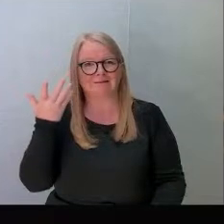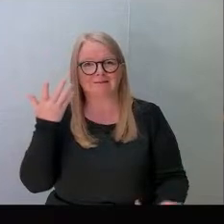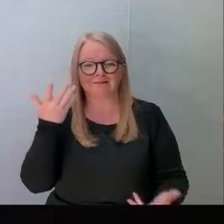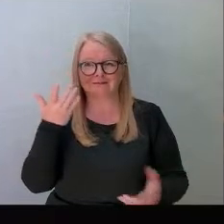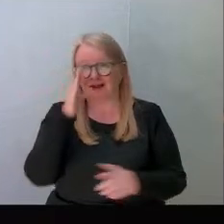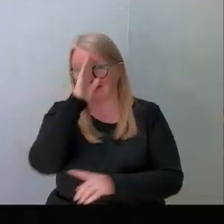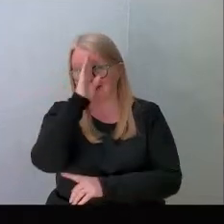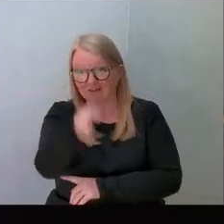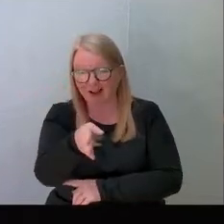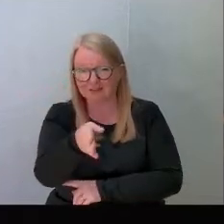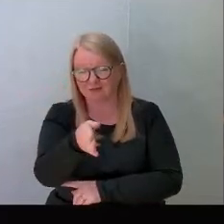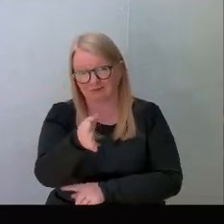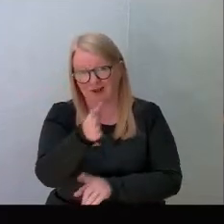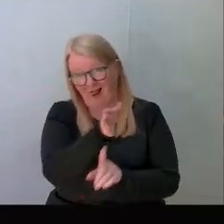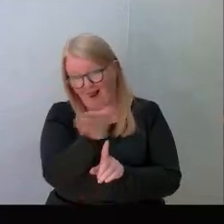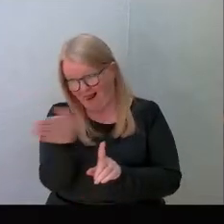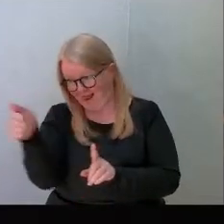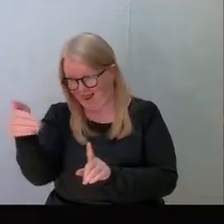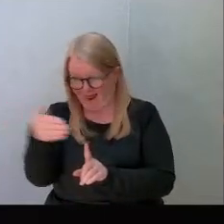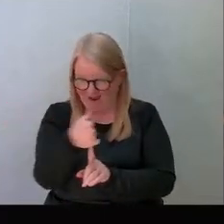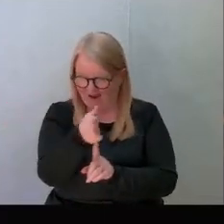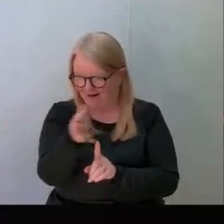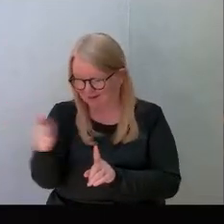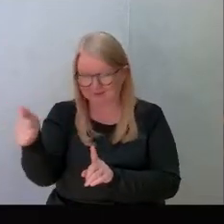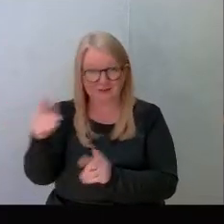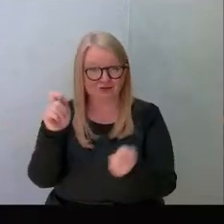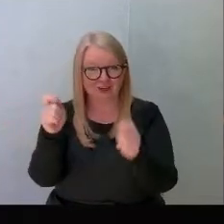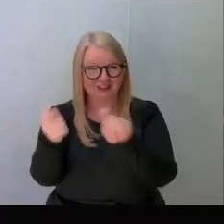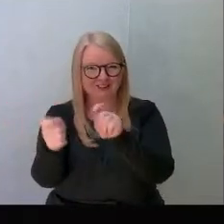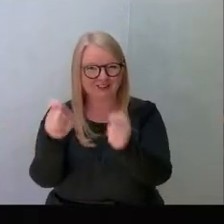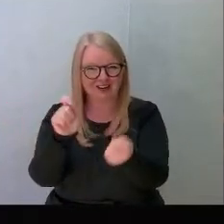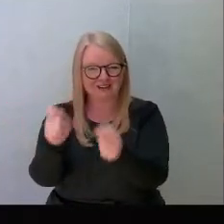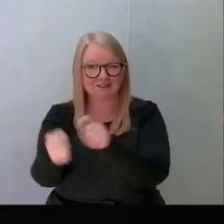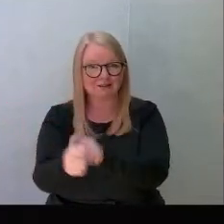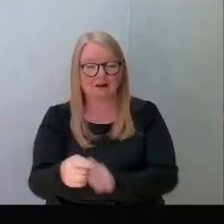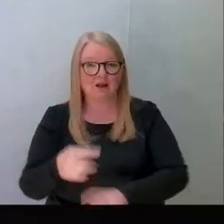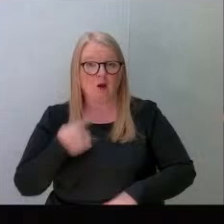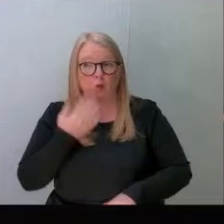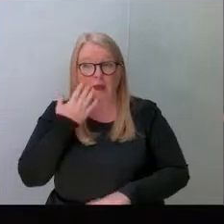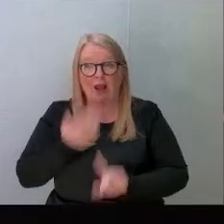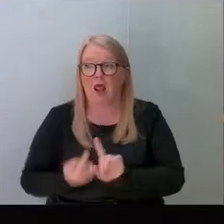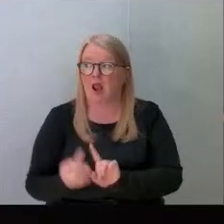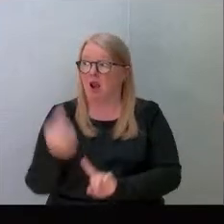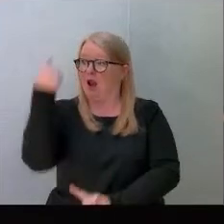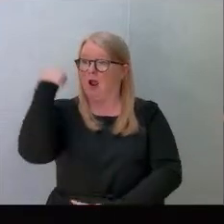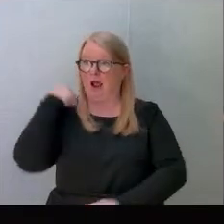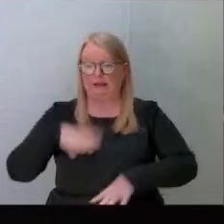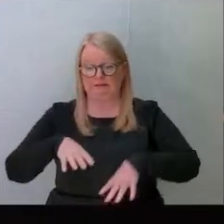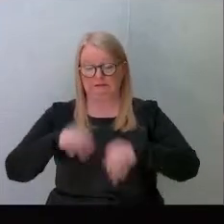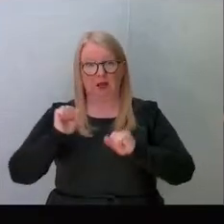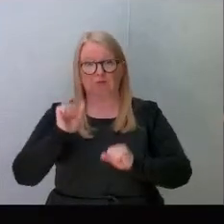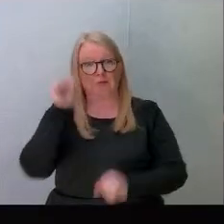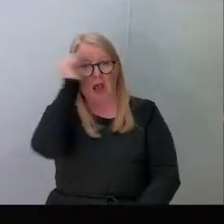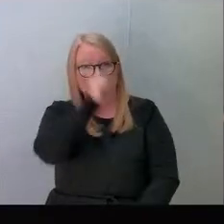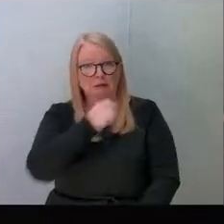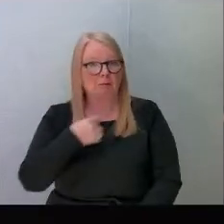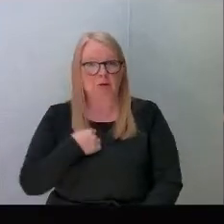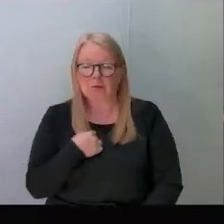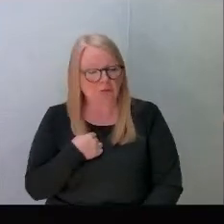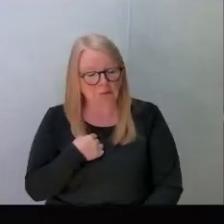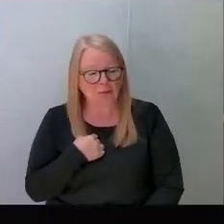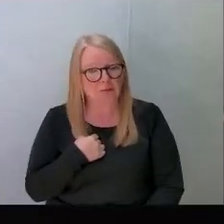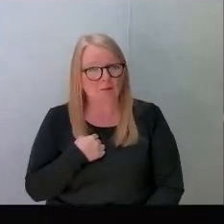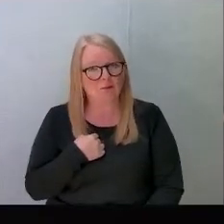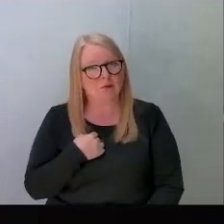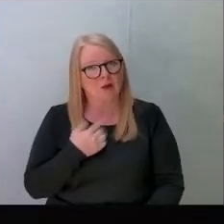on a fairly regular basis. For example, I didn't start out with the intention of becoming an academic, and I